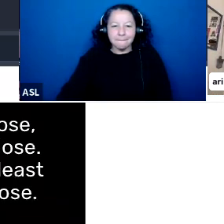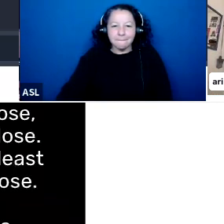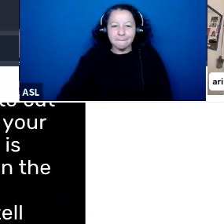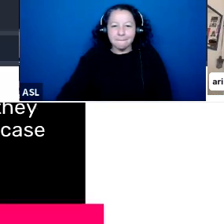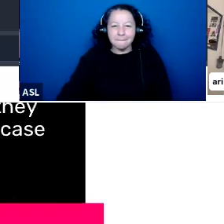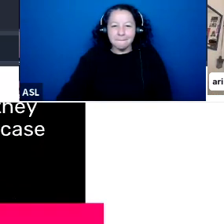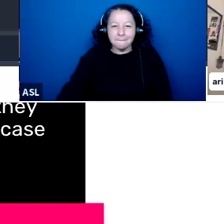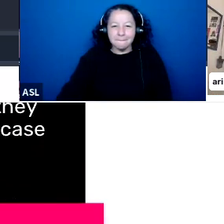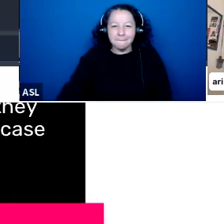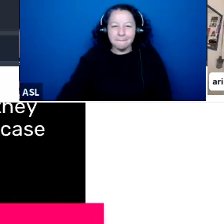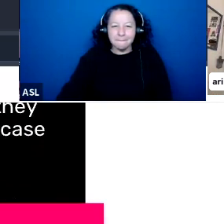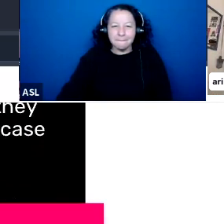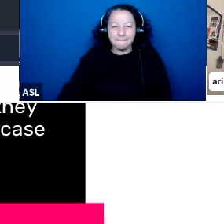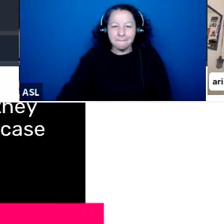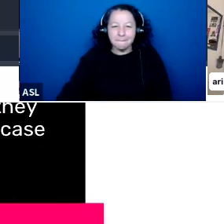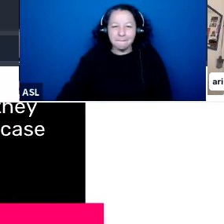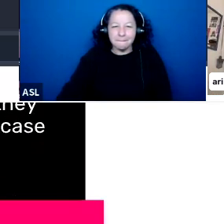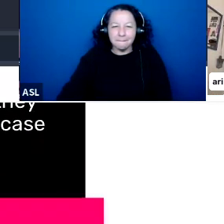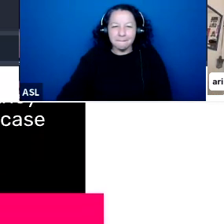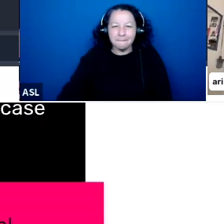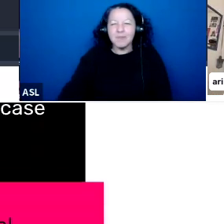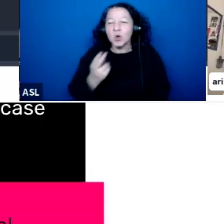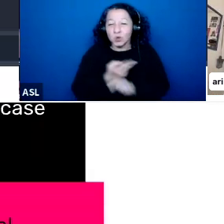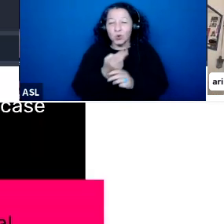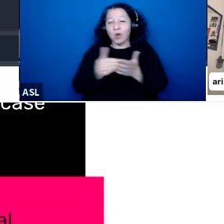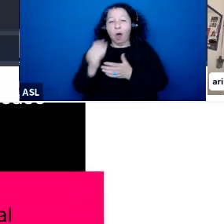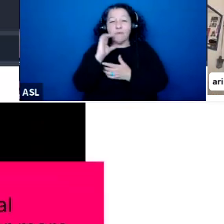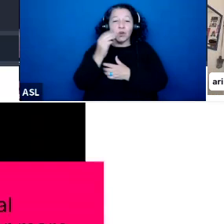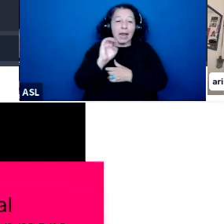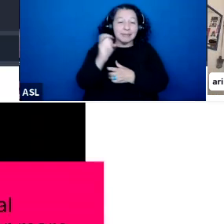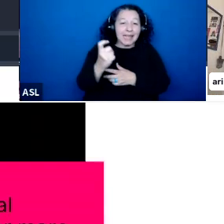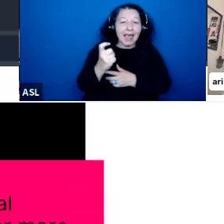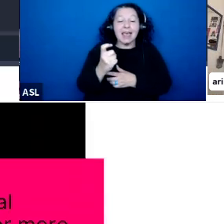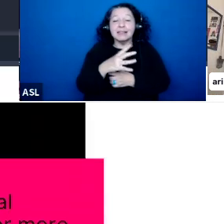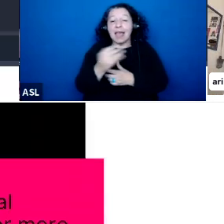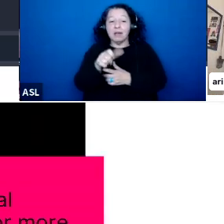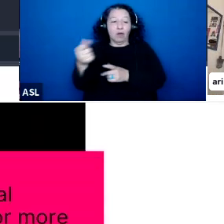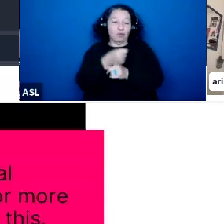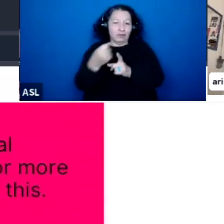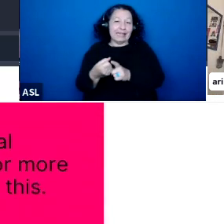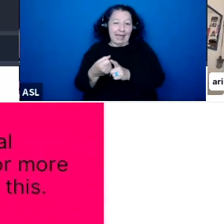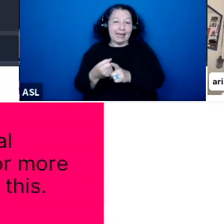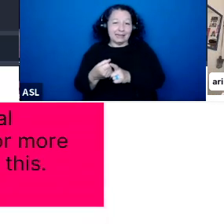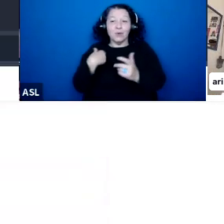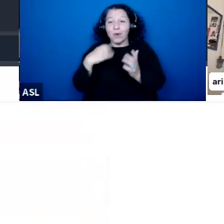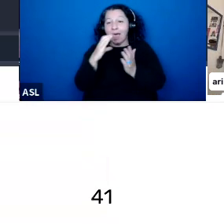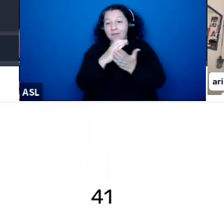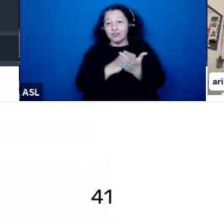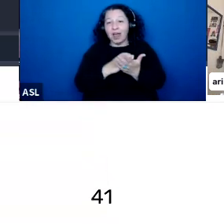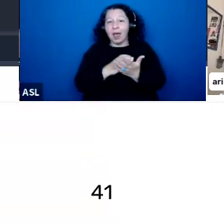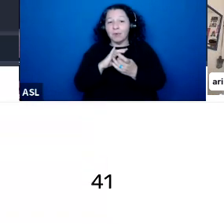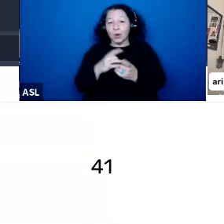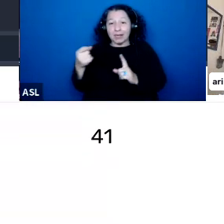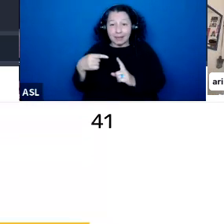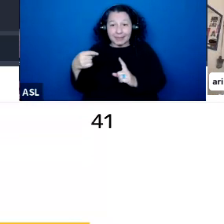and that's also used a lot during chemsex, but also like in parties and other settings. We